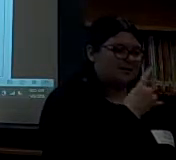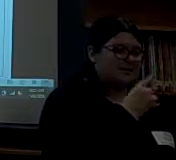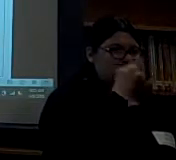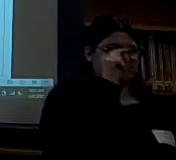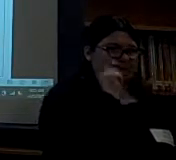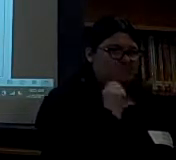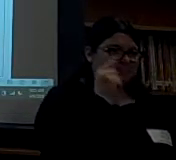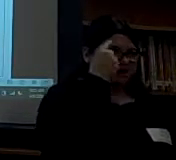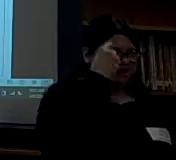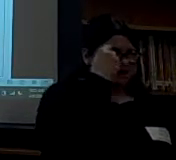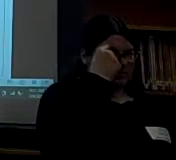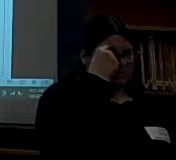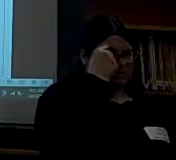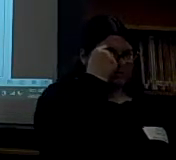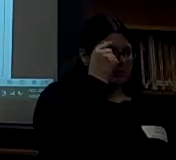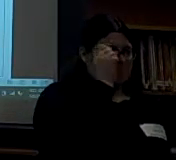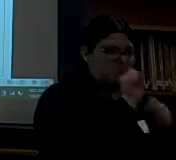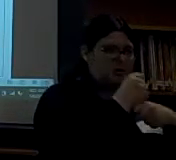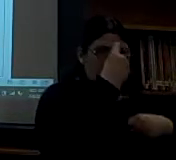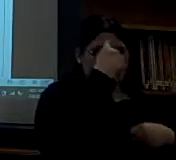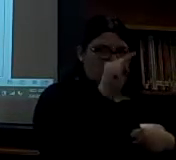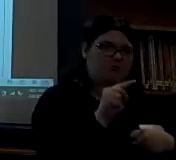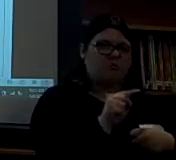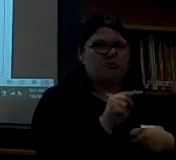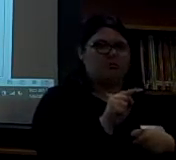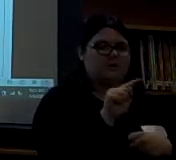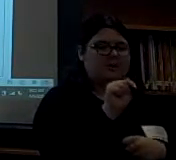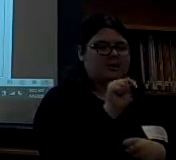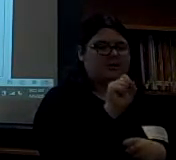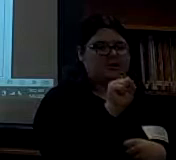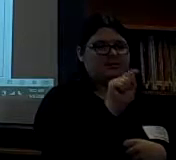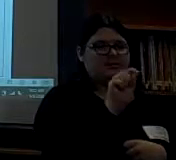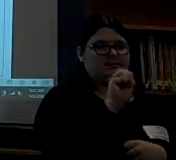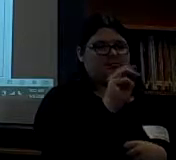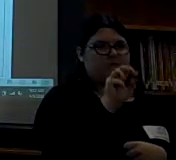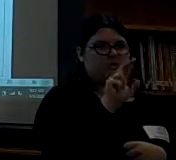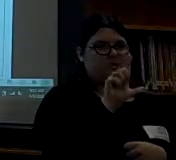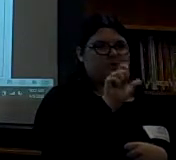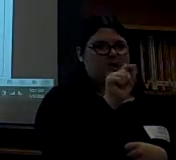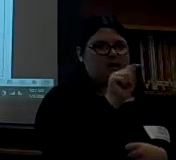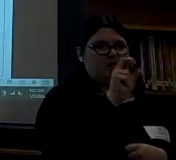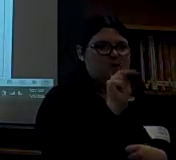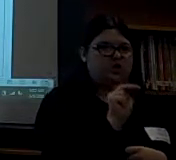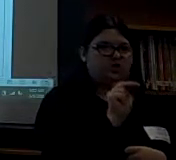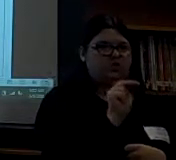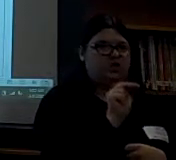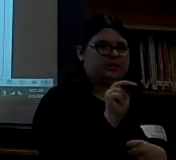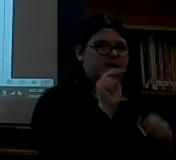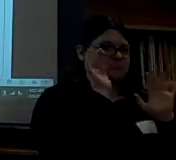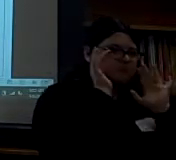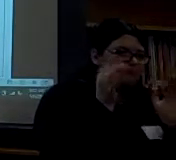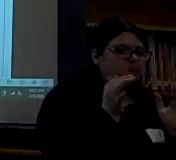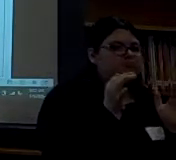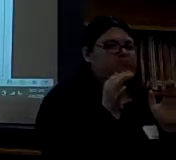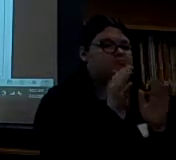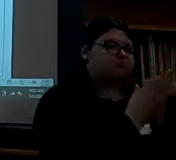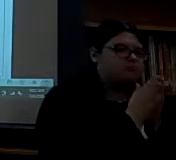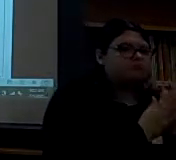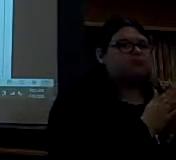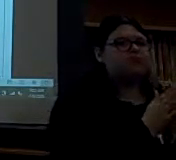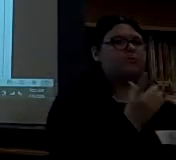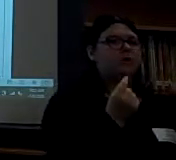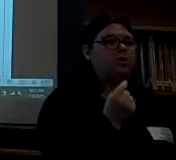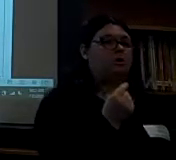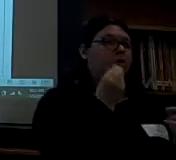adolescents' brains are wired for stimulation, novelty, and engagement. So what happens is they start to do